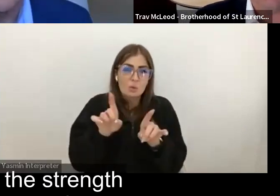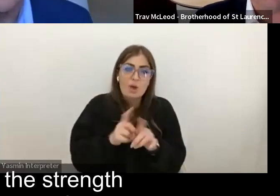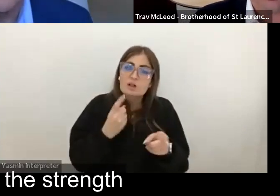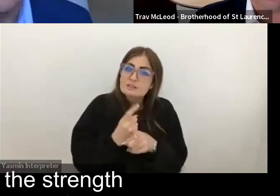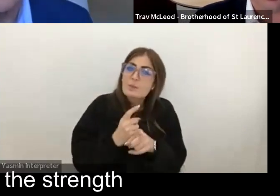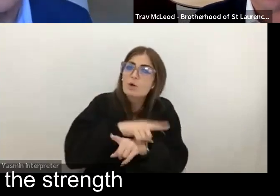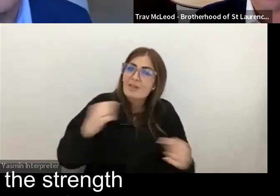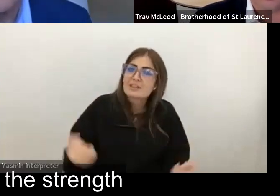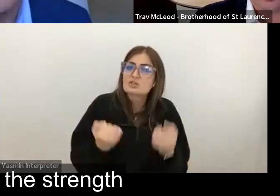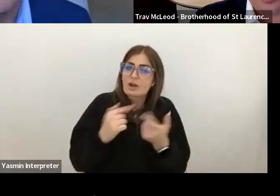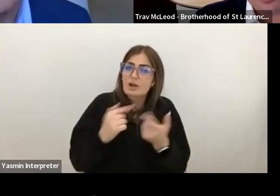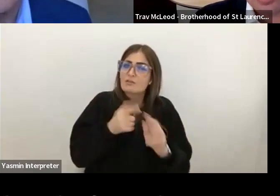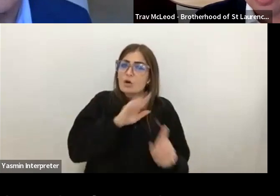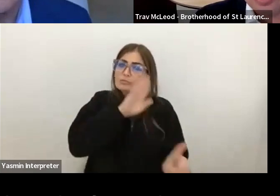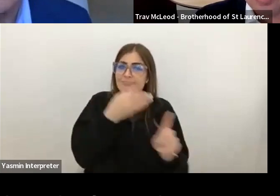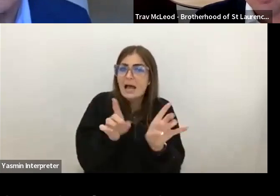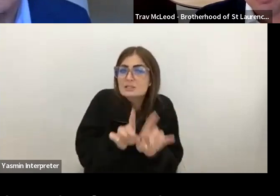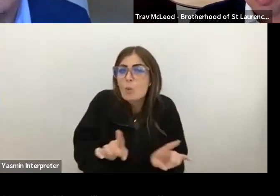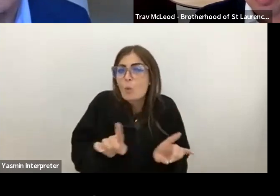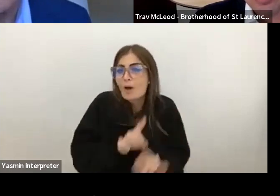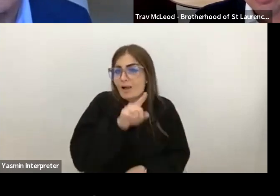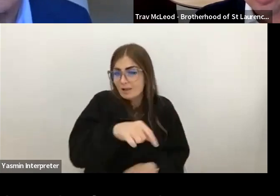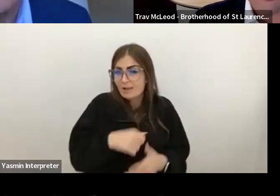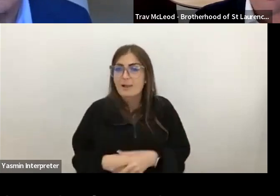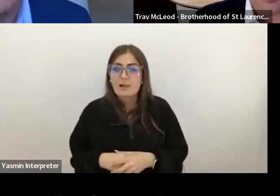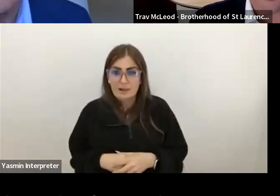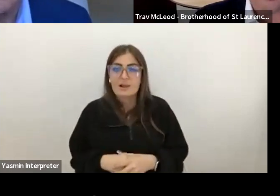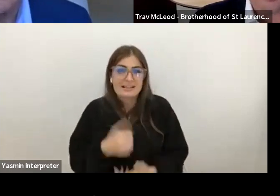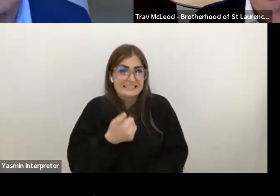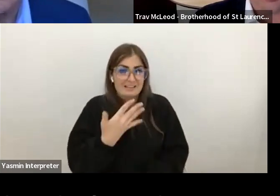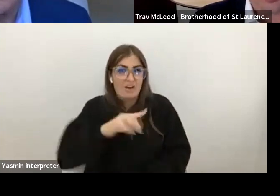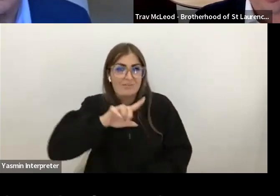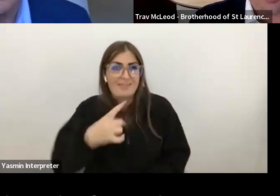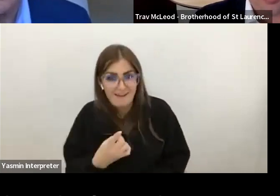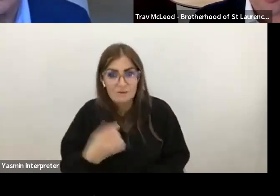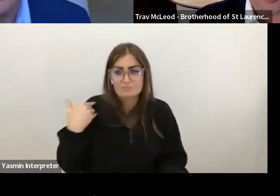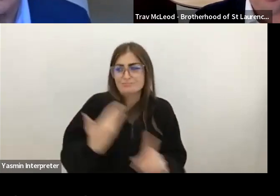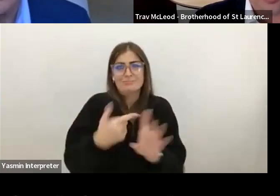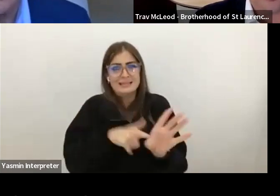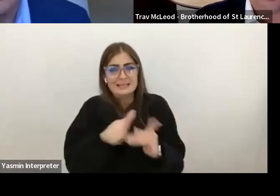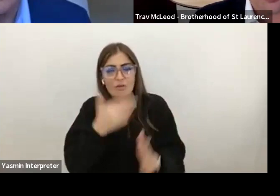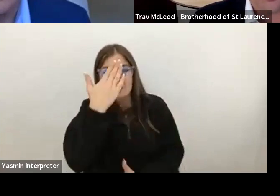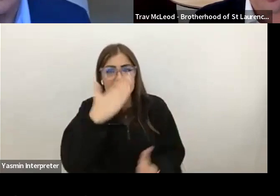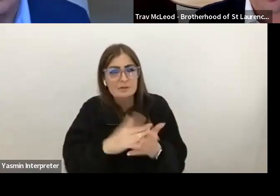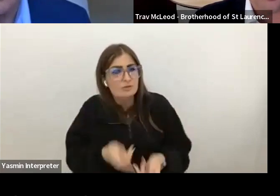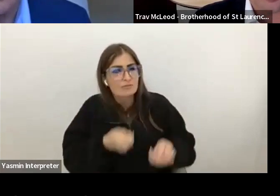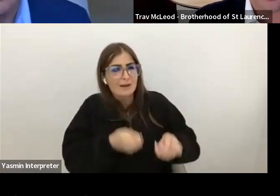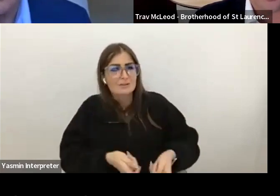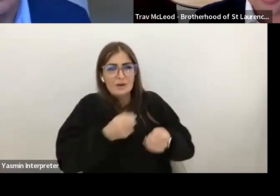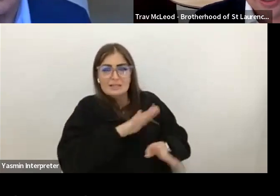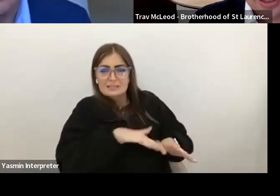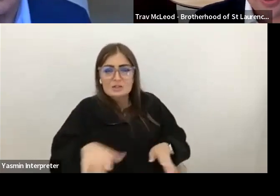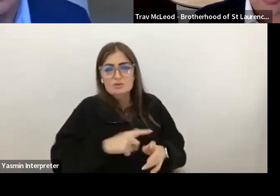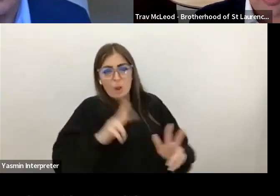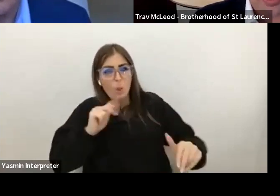strength of those approaches and that 65,000 years worth of experience in raising children and nurturing